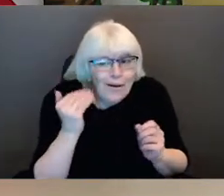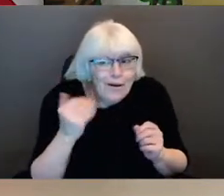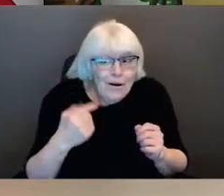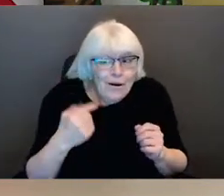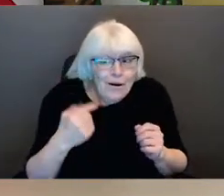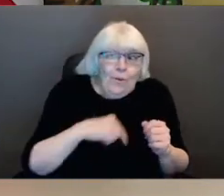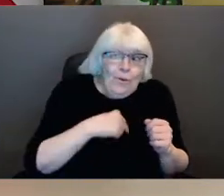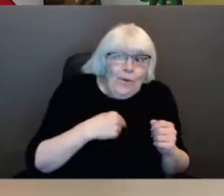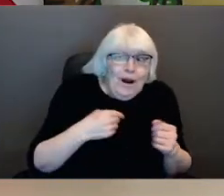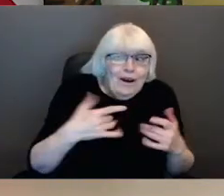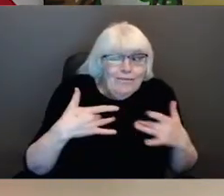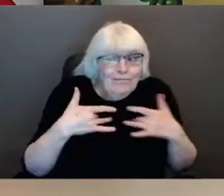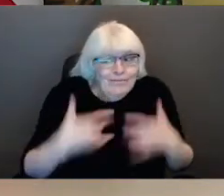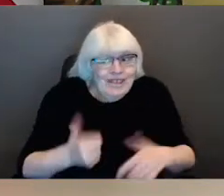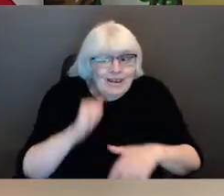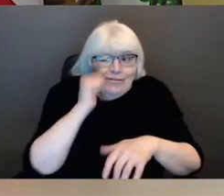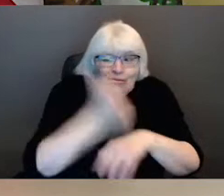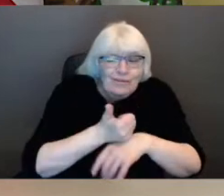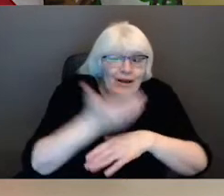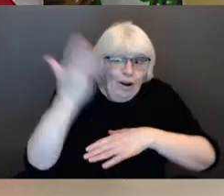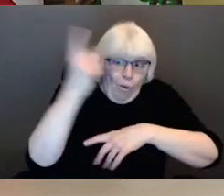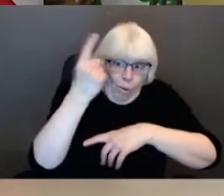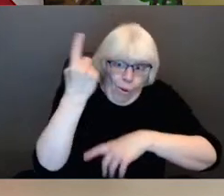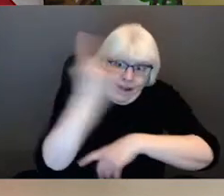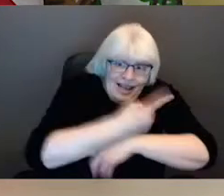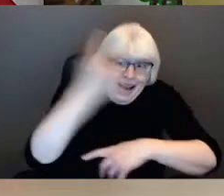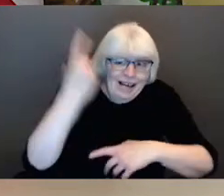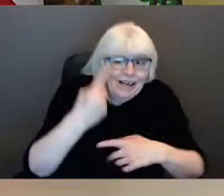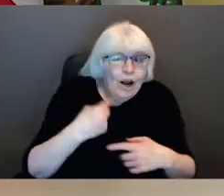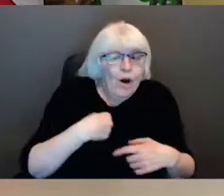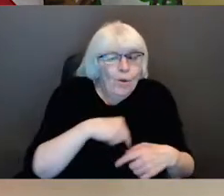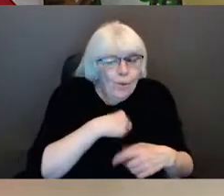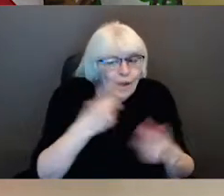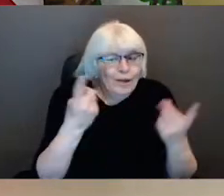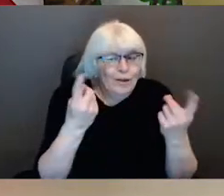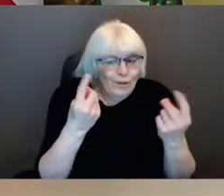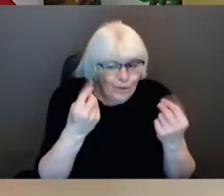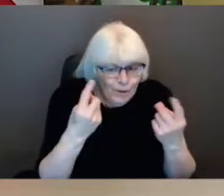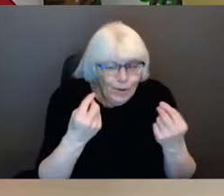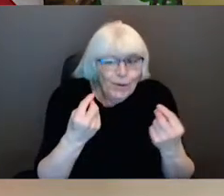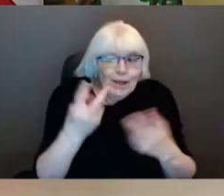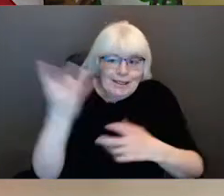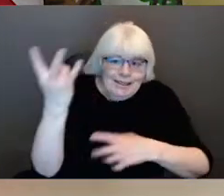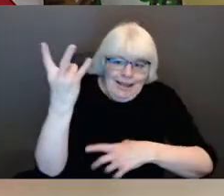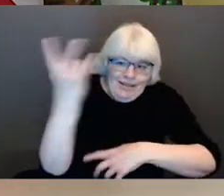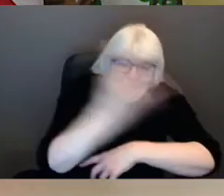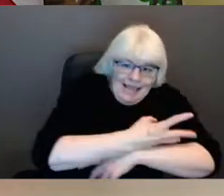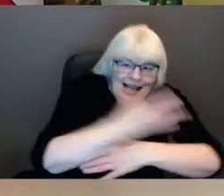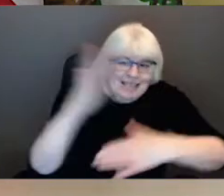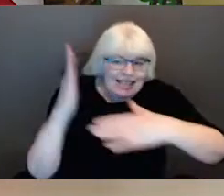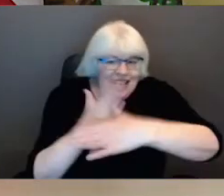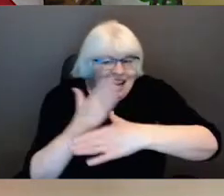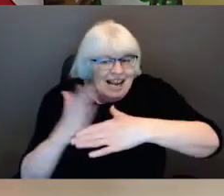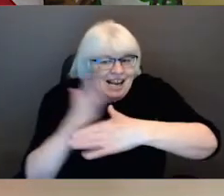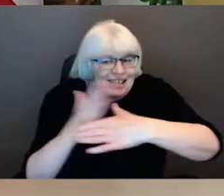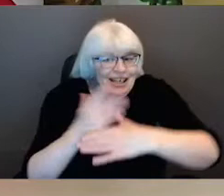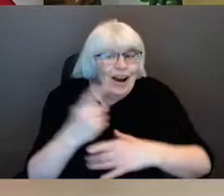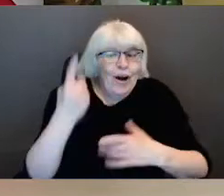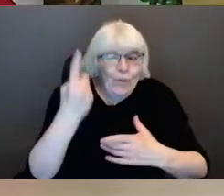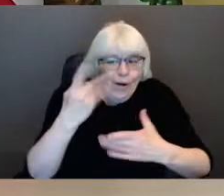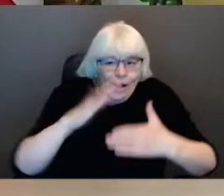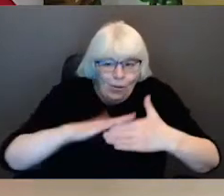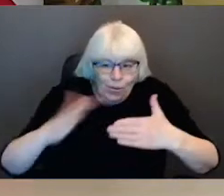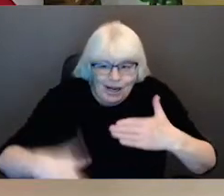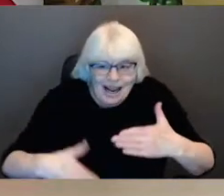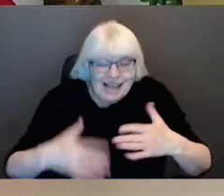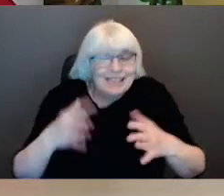that importance of the trend over 7 days. There was no testing for one day on the weekend. For some difficulty even accessing a